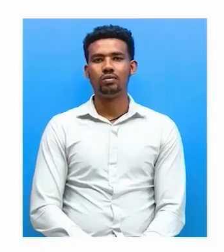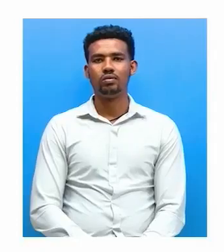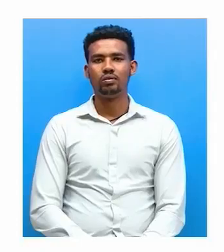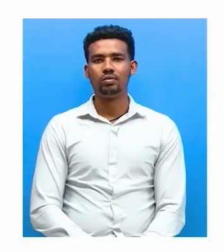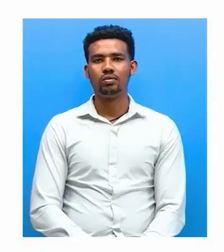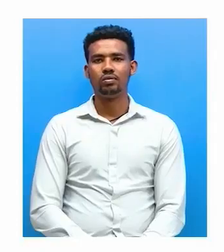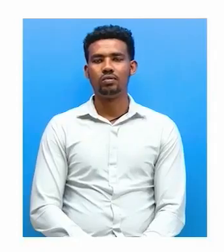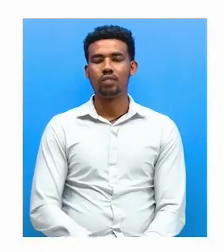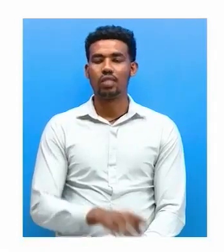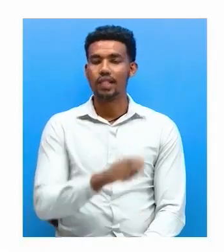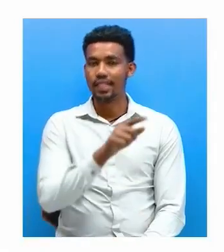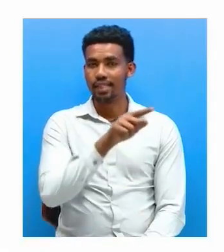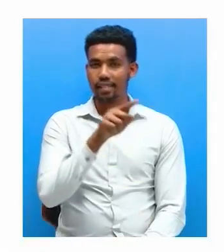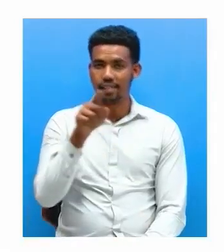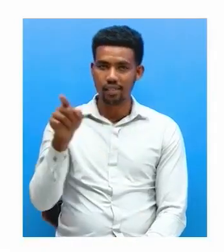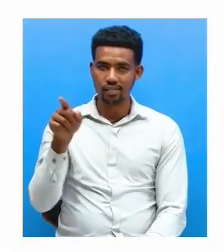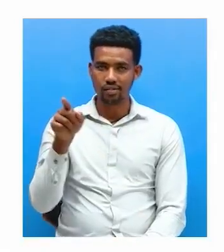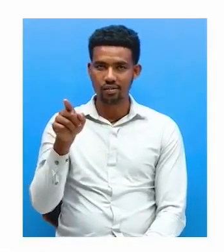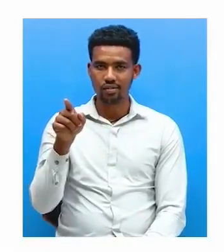They